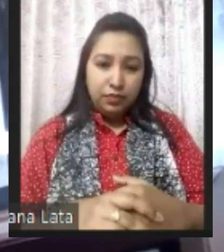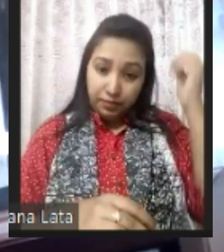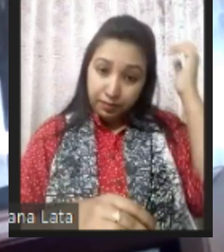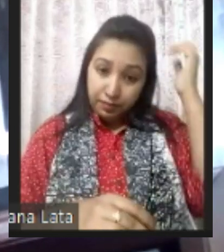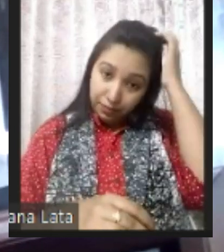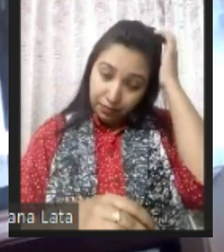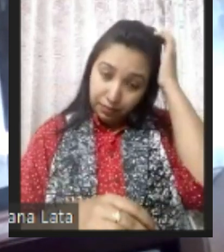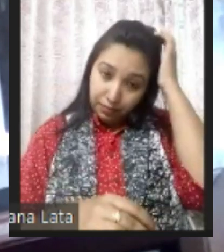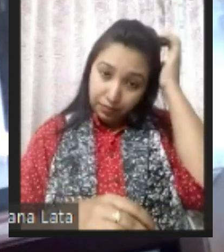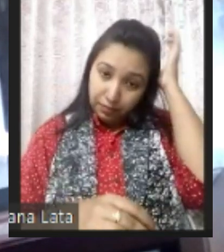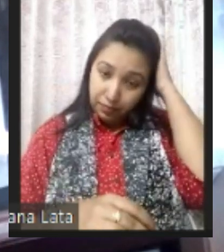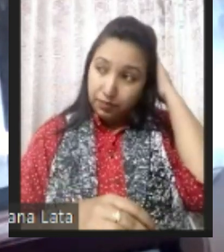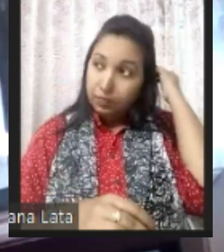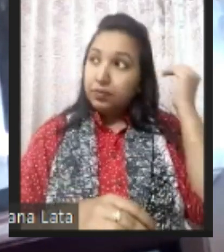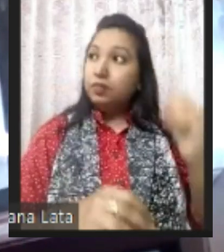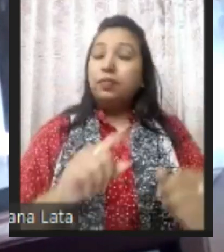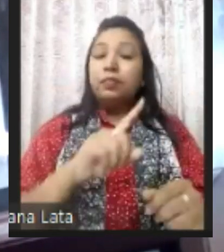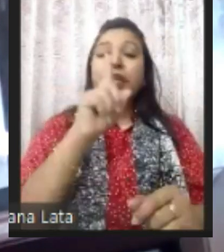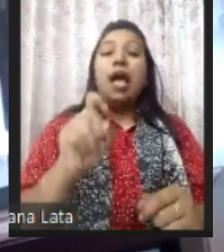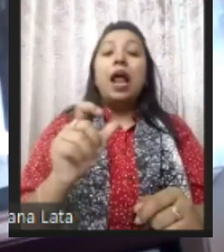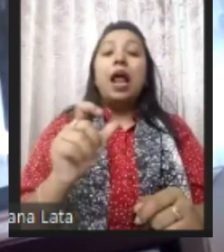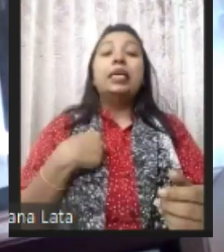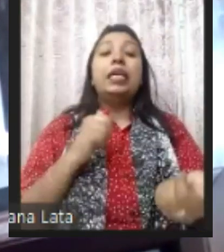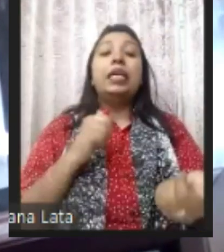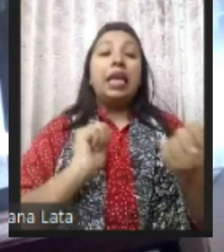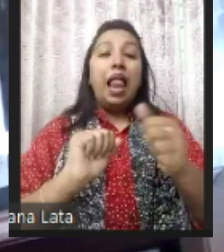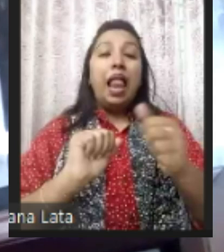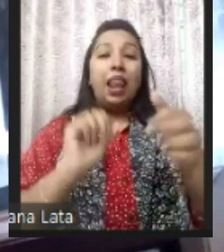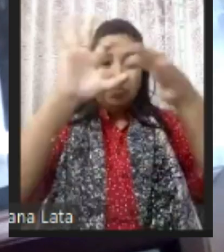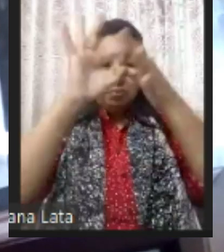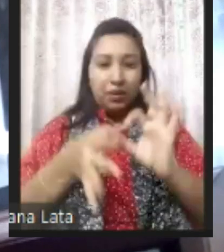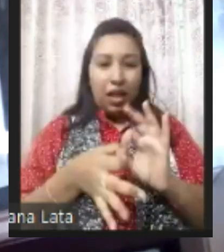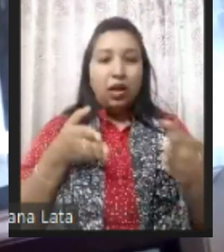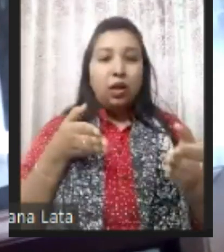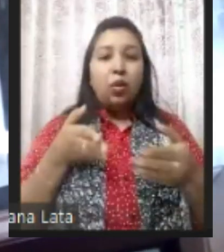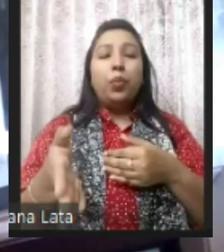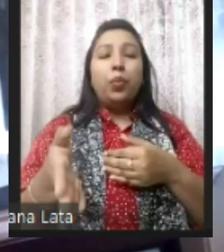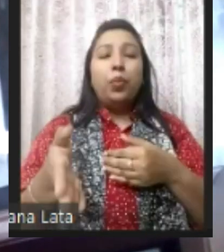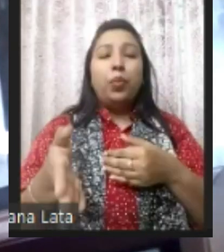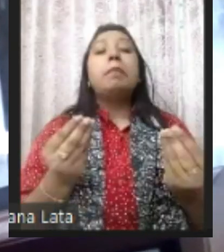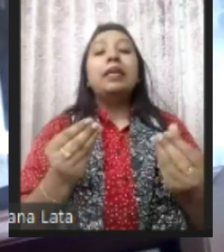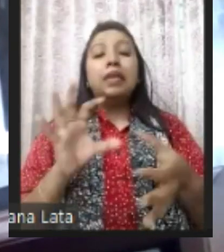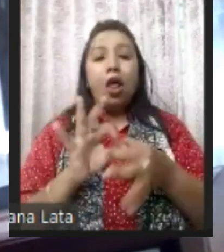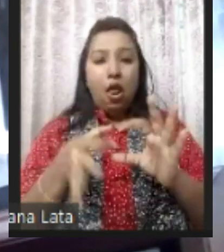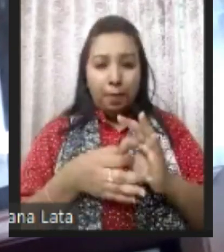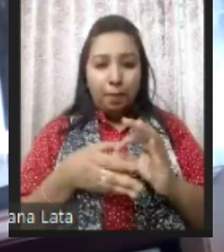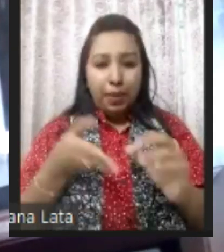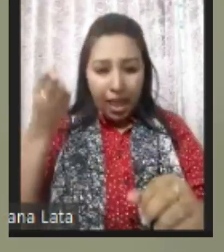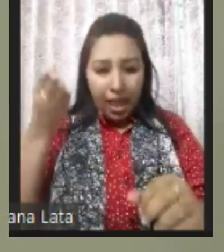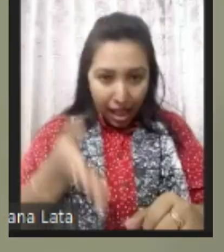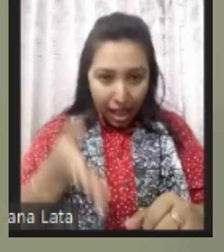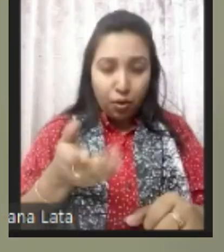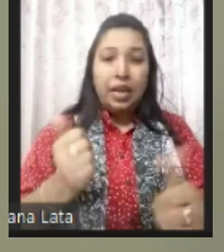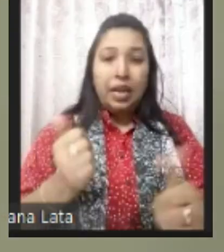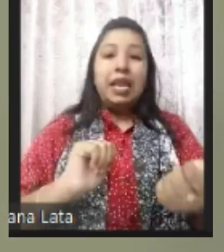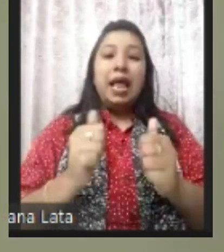like Para-Olympics, like special sports event for disabled kids. And right now, our young people are doing amazing performance. Mr. Adib,